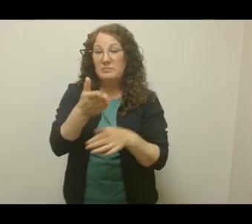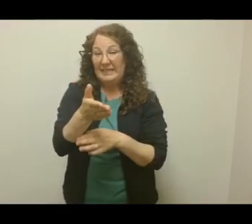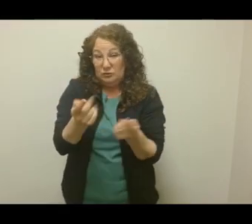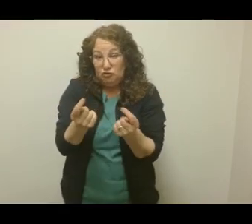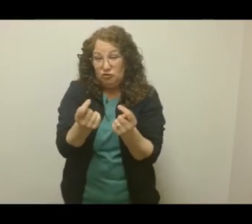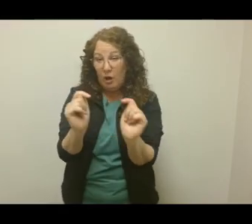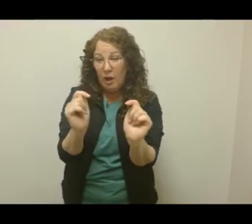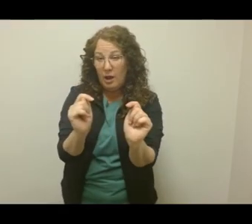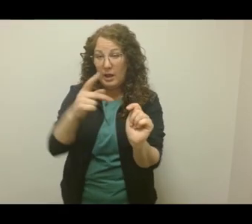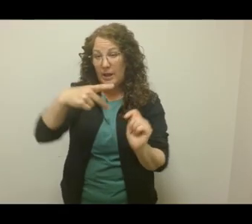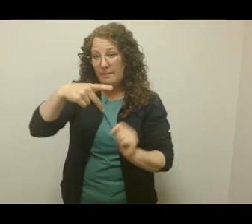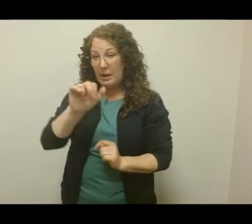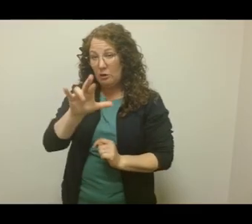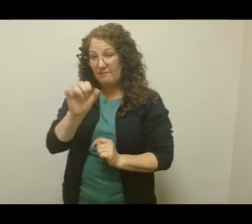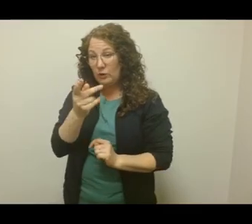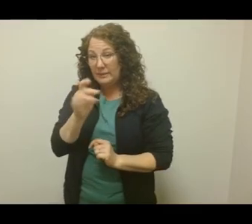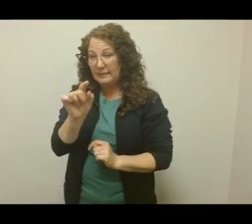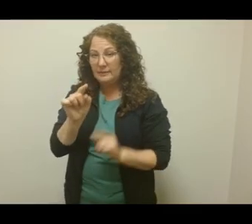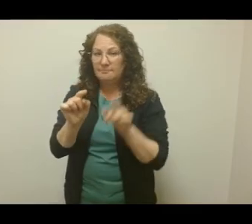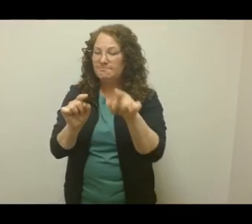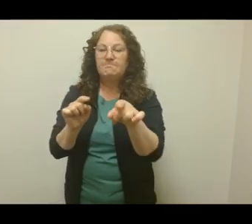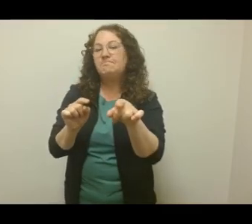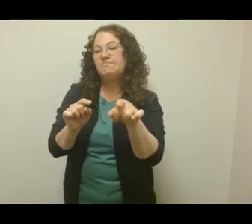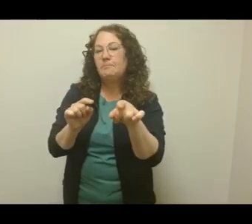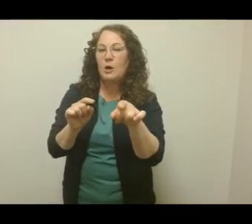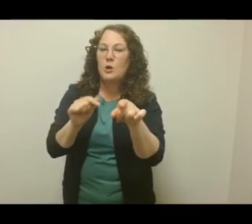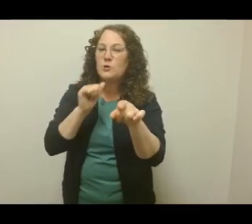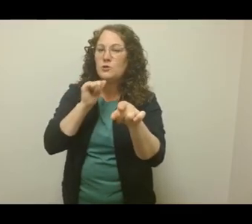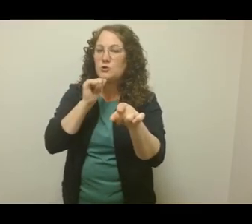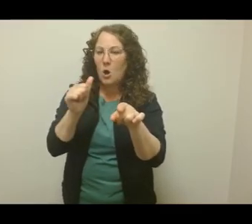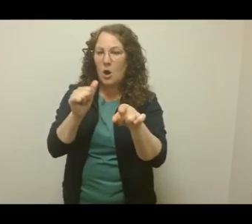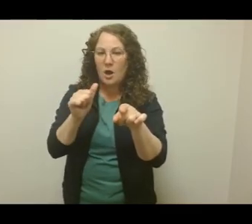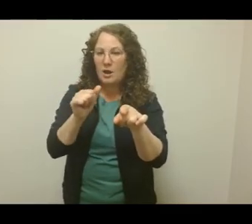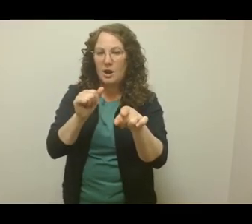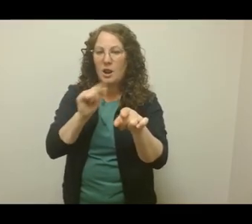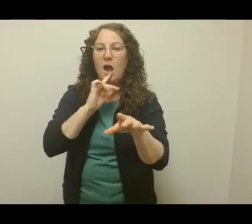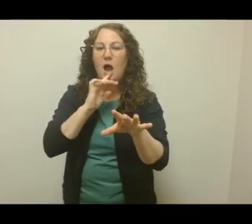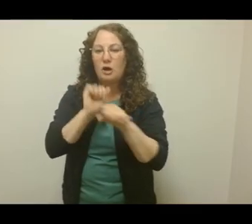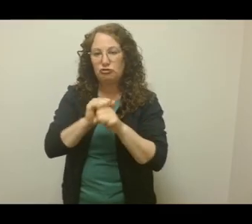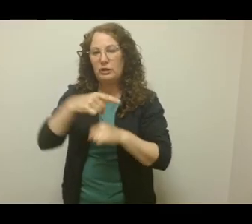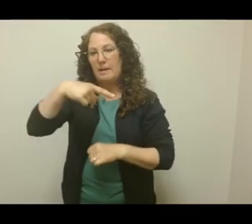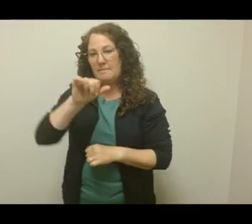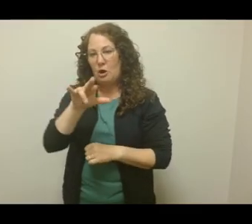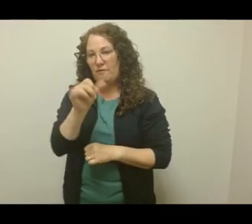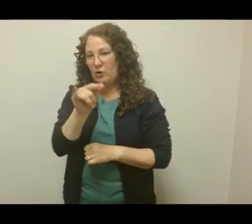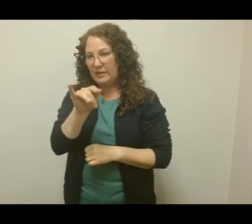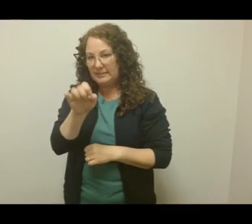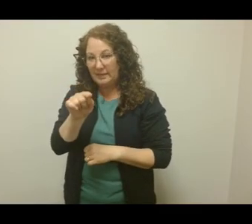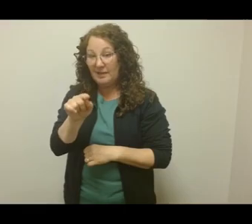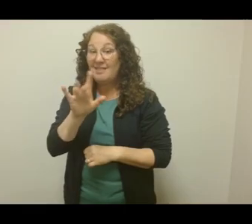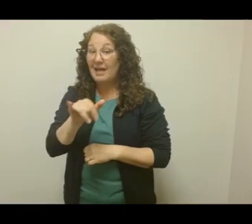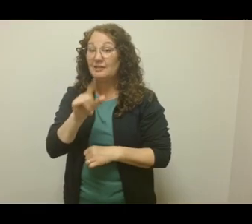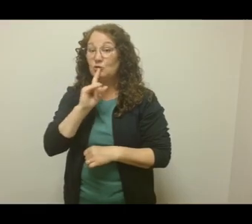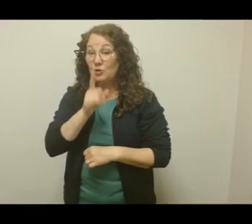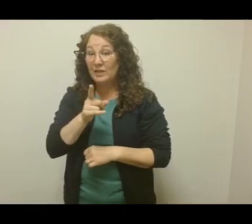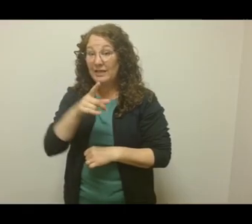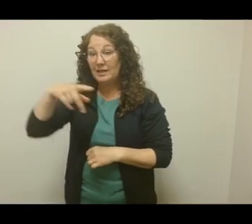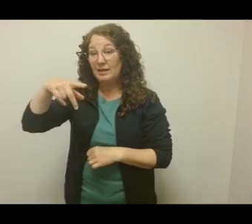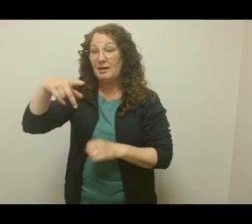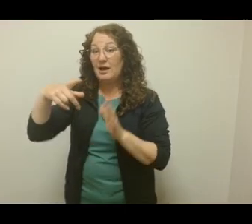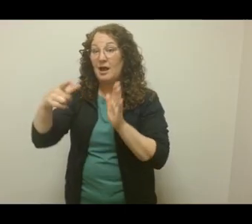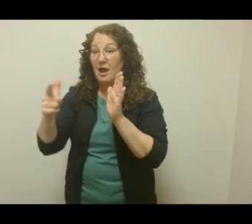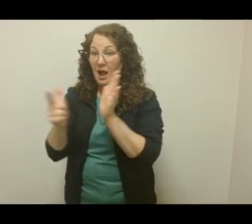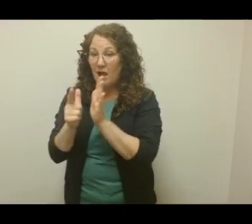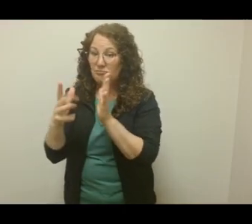at paraphrasing, this would not be considered a paraphrase, and this would be considered plagiarism because of